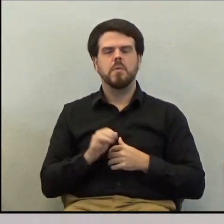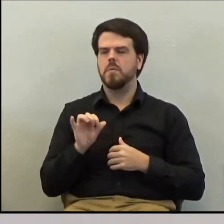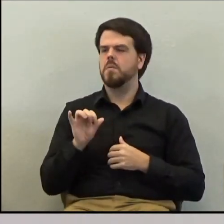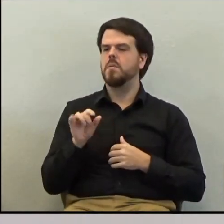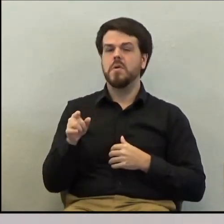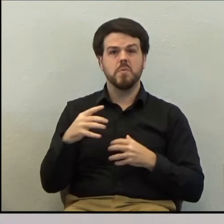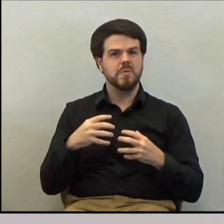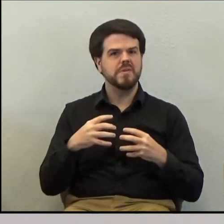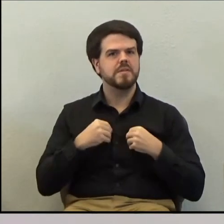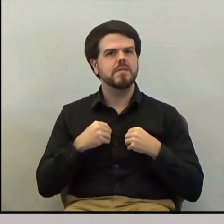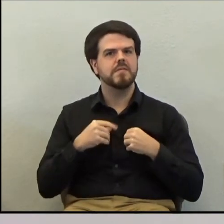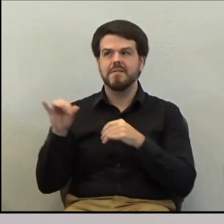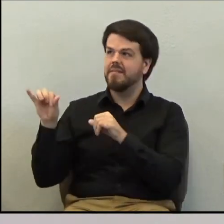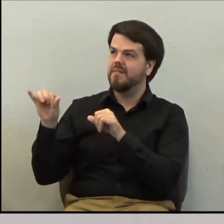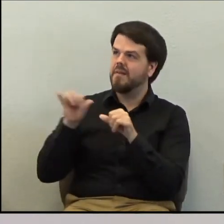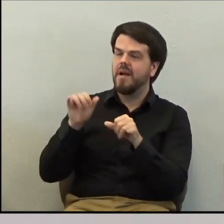God.